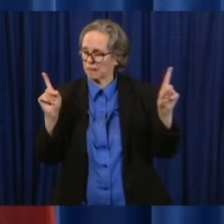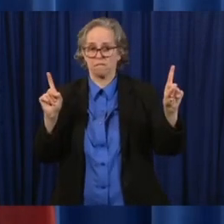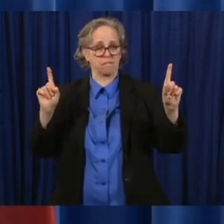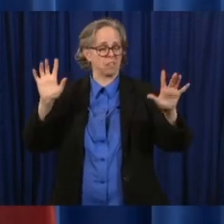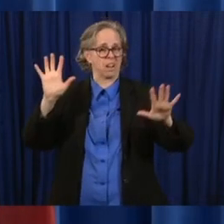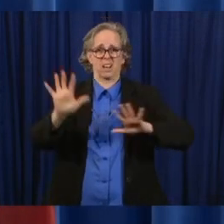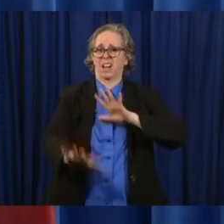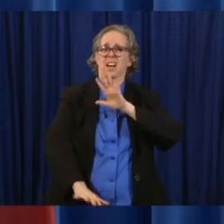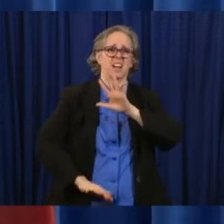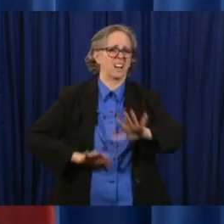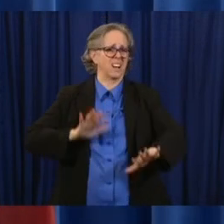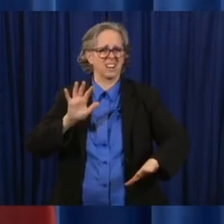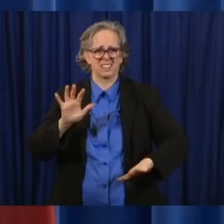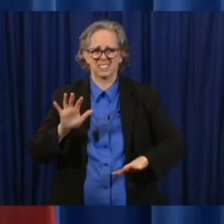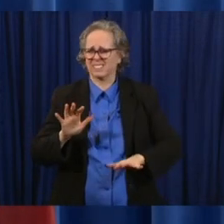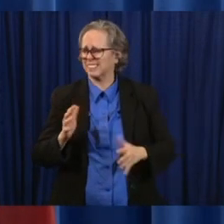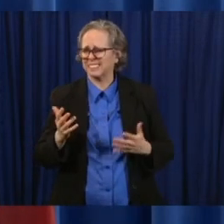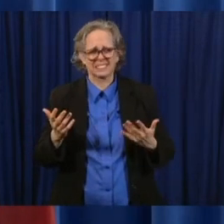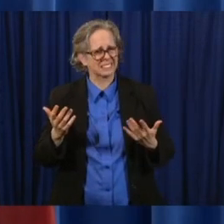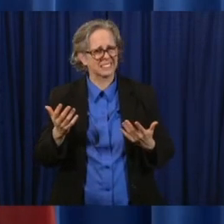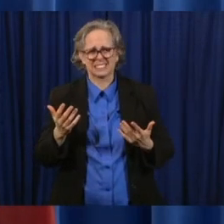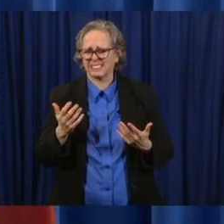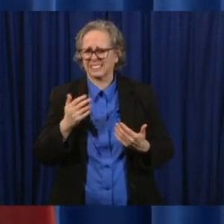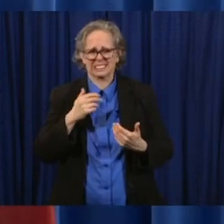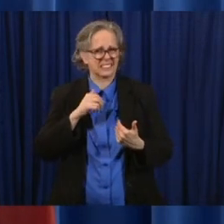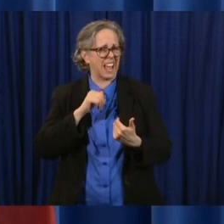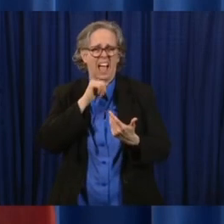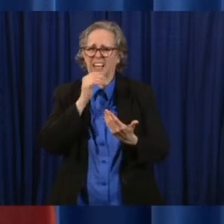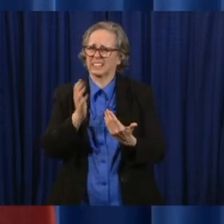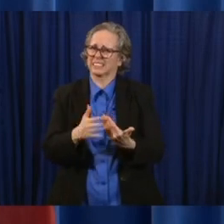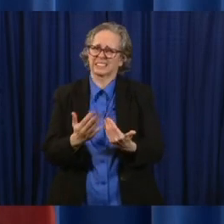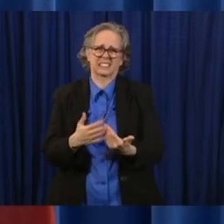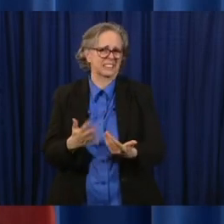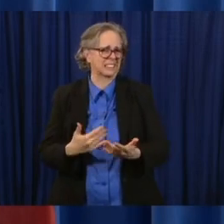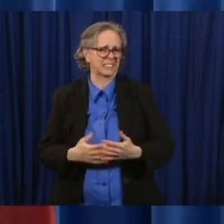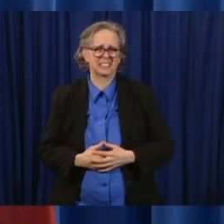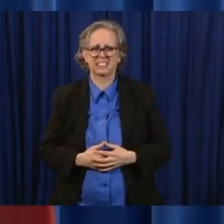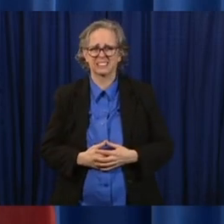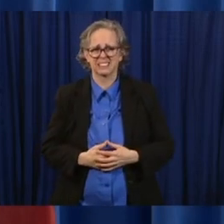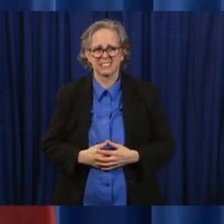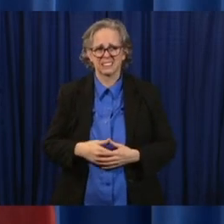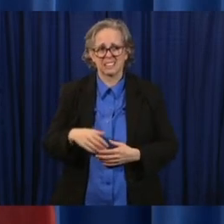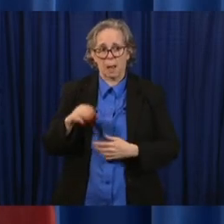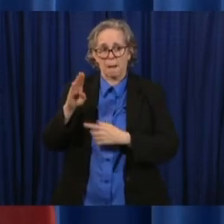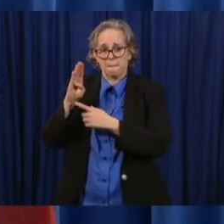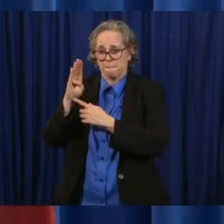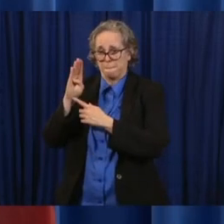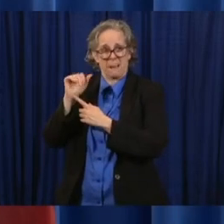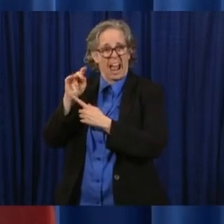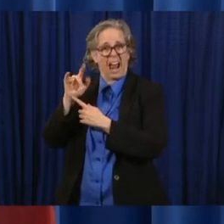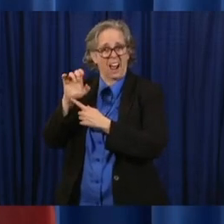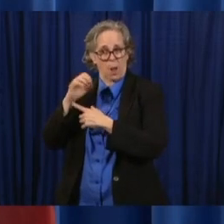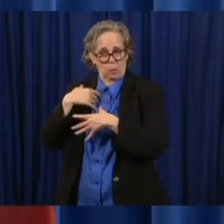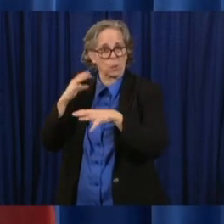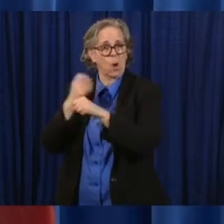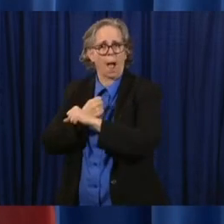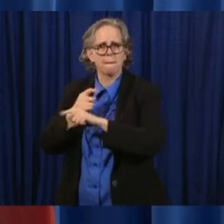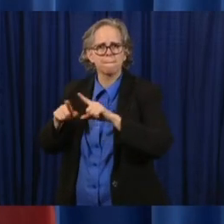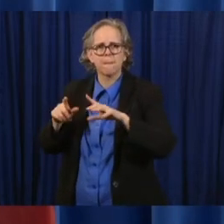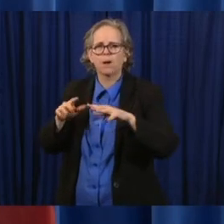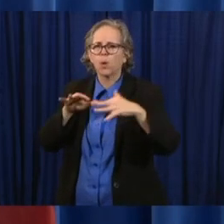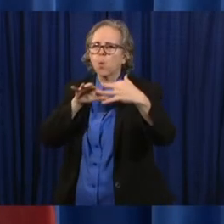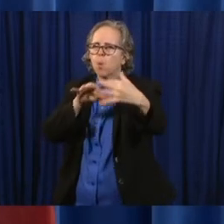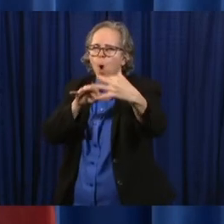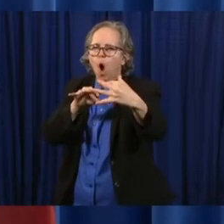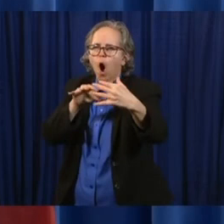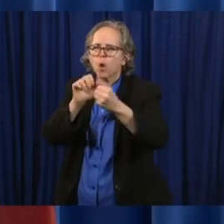just not the way it is. I mean, we have won a battle. We have done well, but it's still out there. And the vast majority